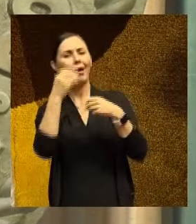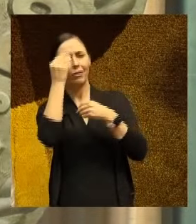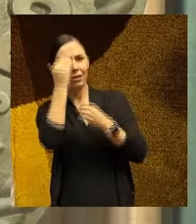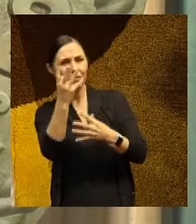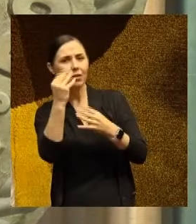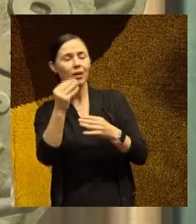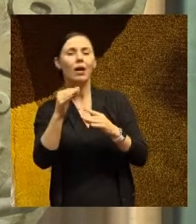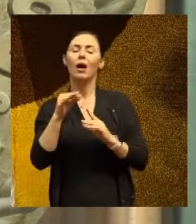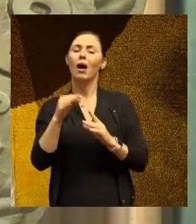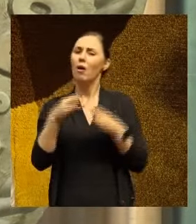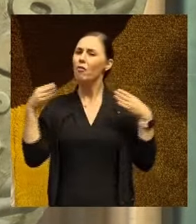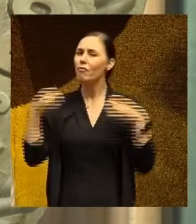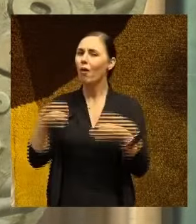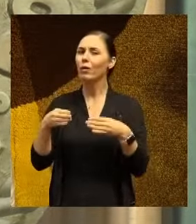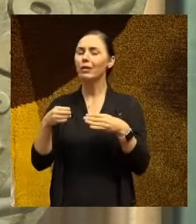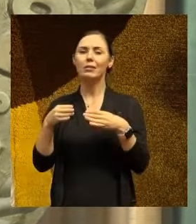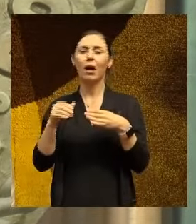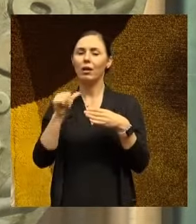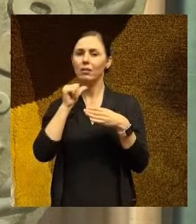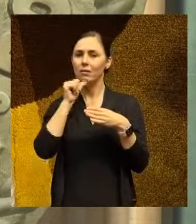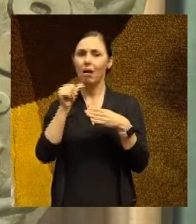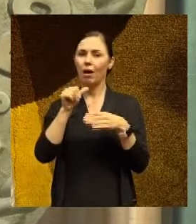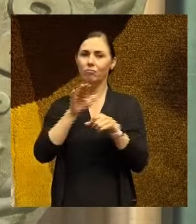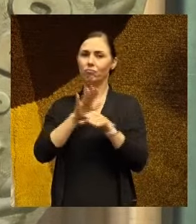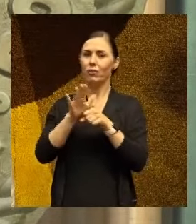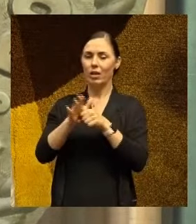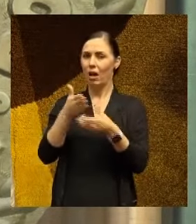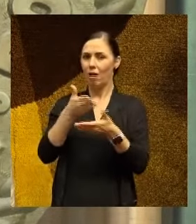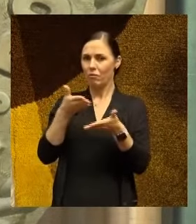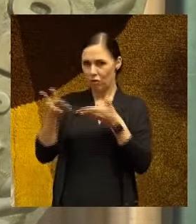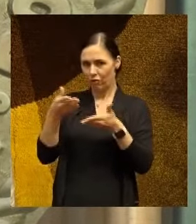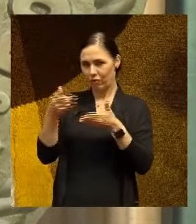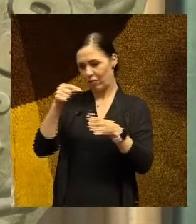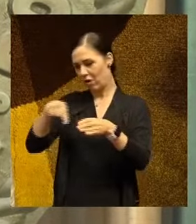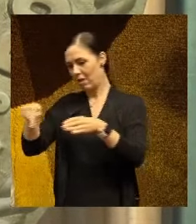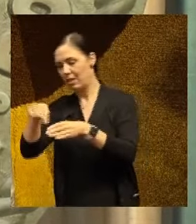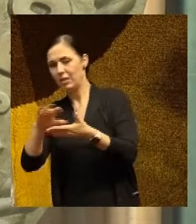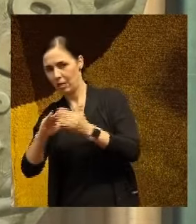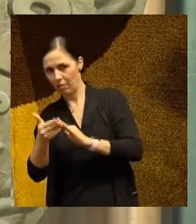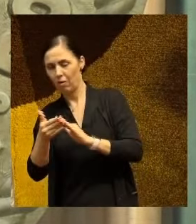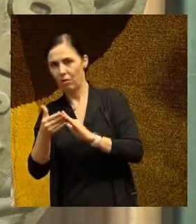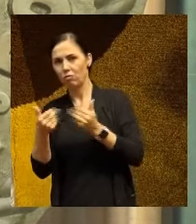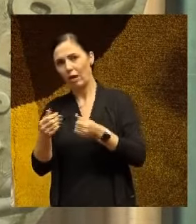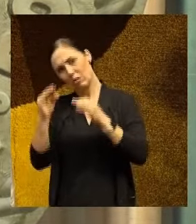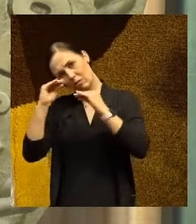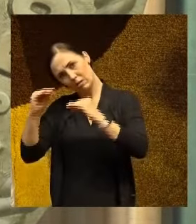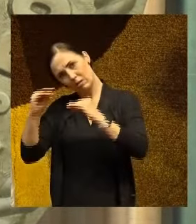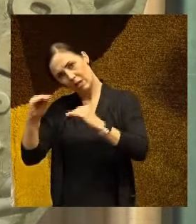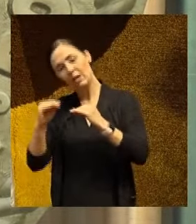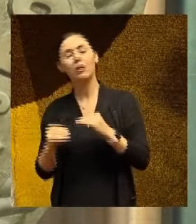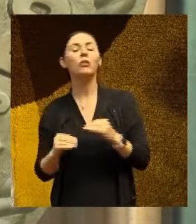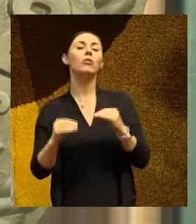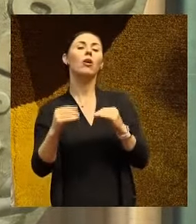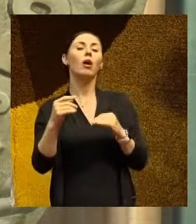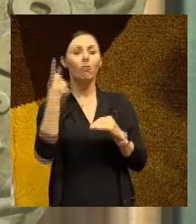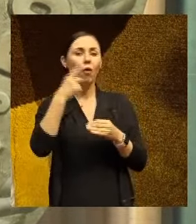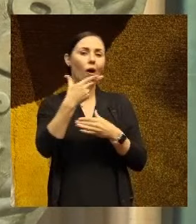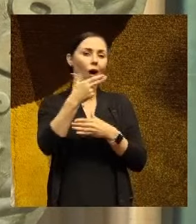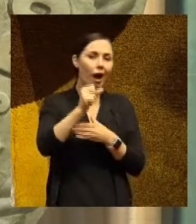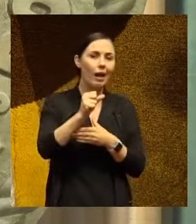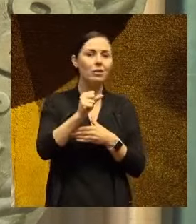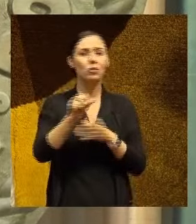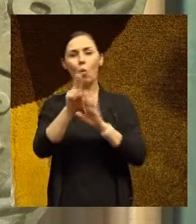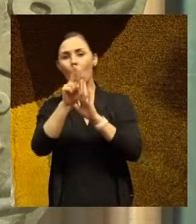underserved communities. The project will train and employ high school and undergraduate students to be health